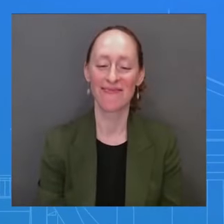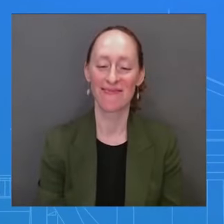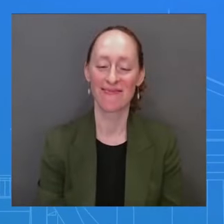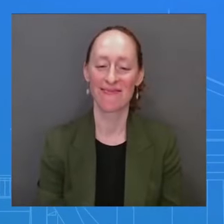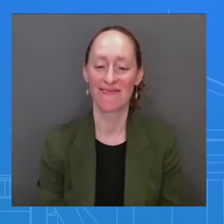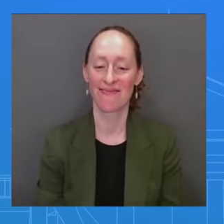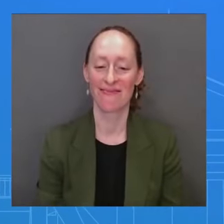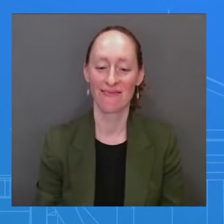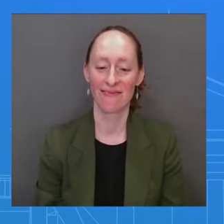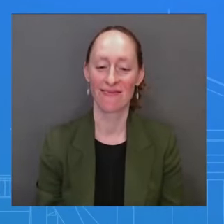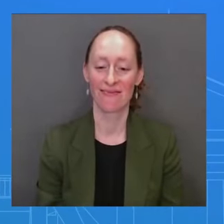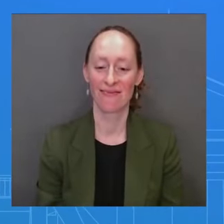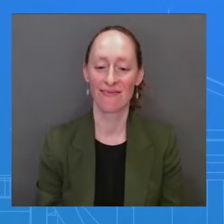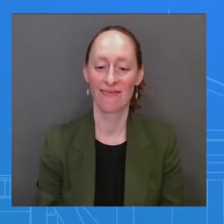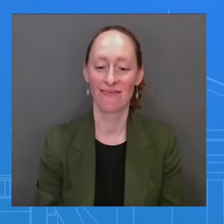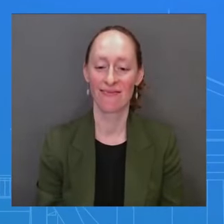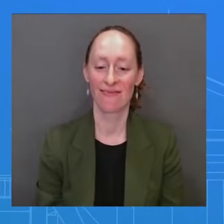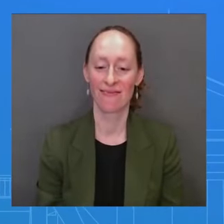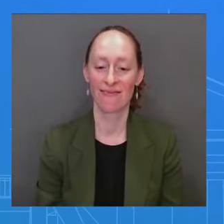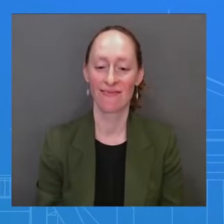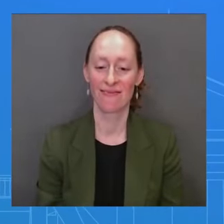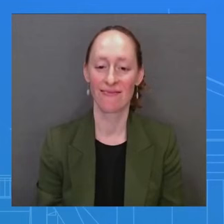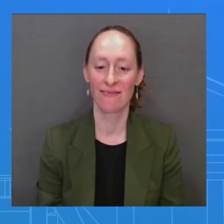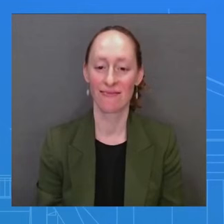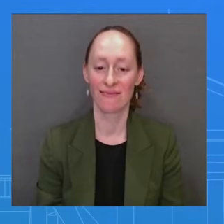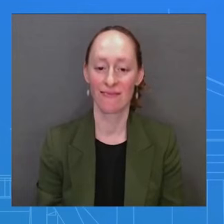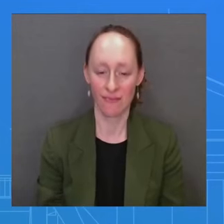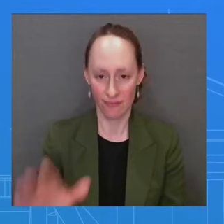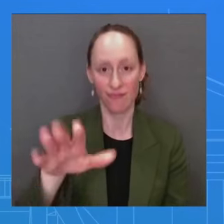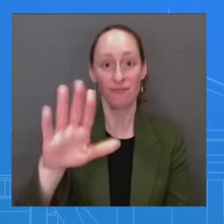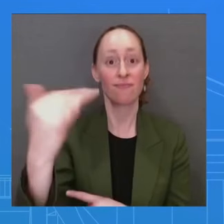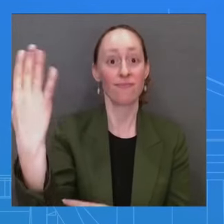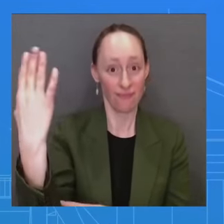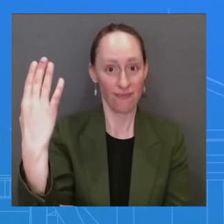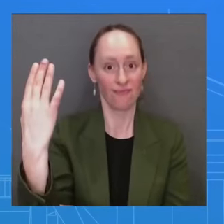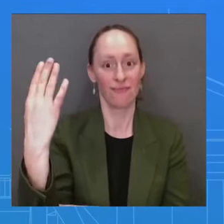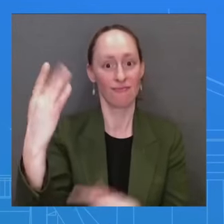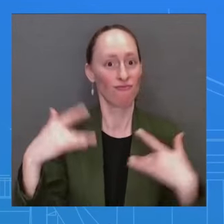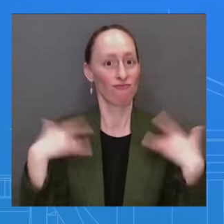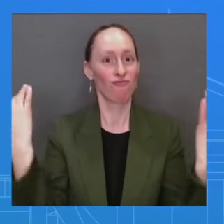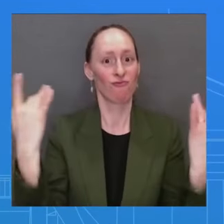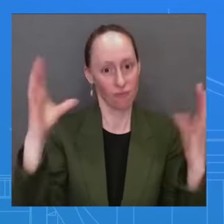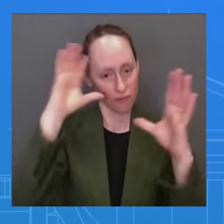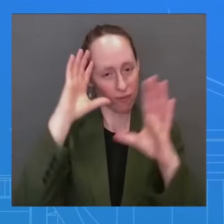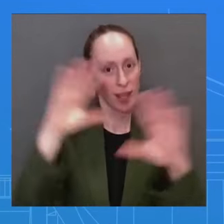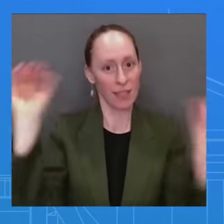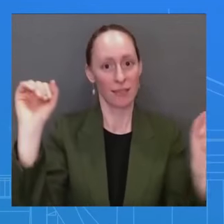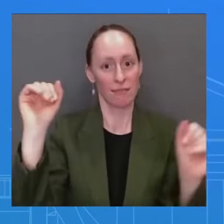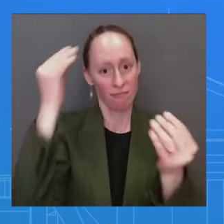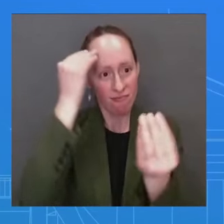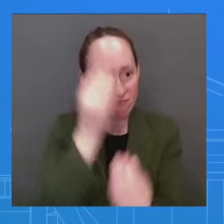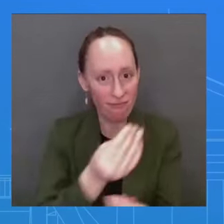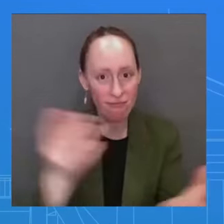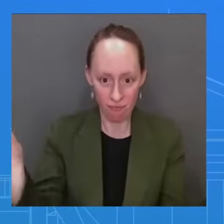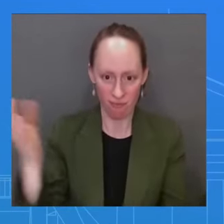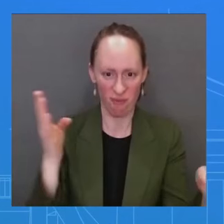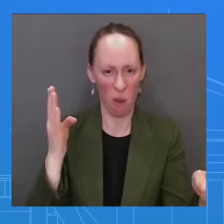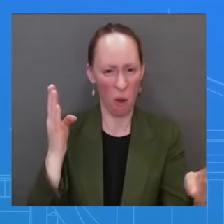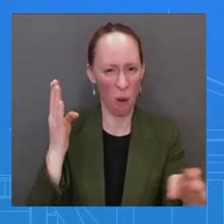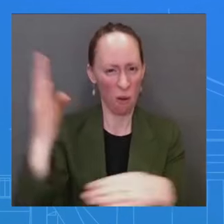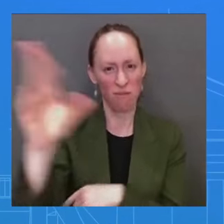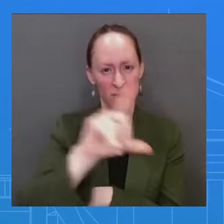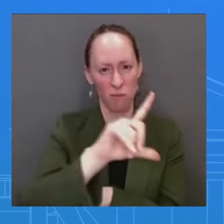Okay, so this morning, President Biden announced that a record-breaking 20 million Americans have enrolled in health care coverage through the